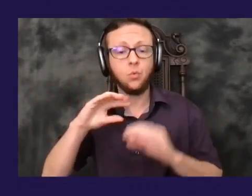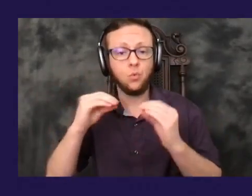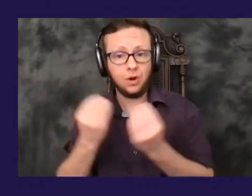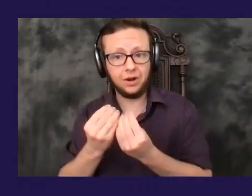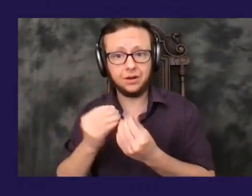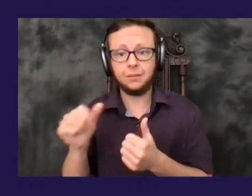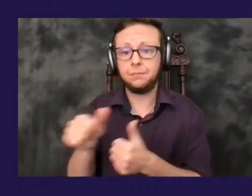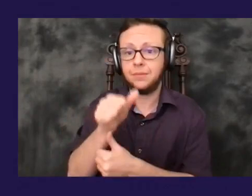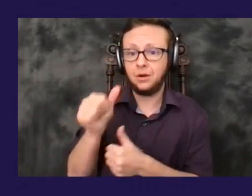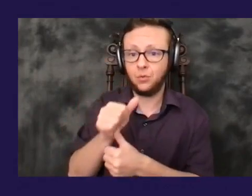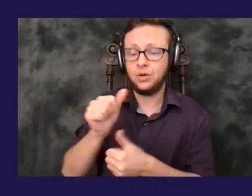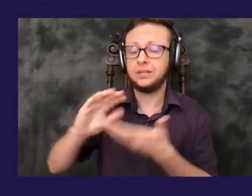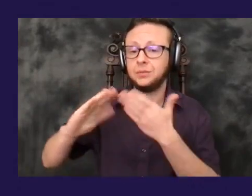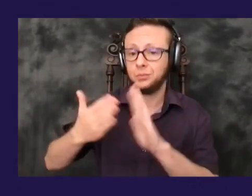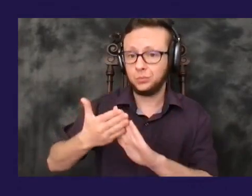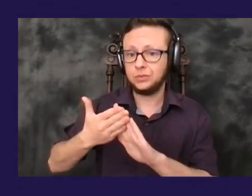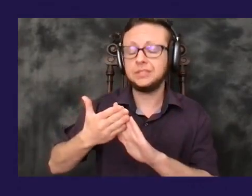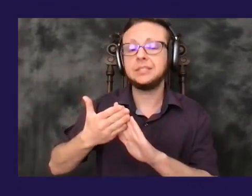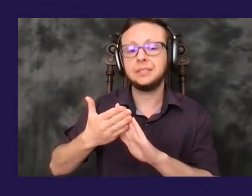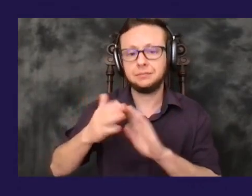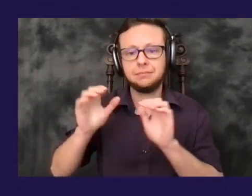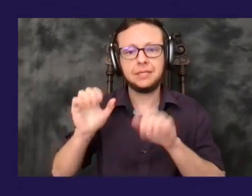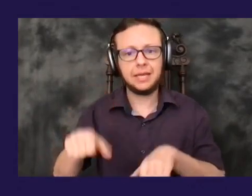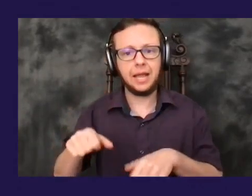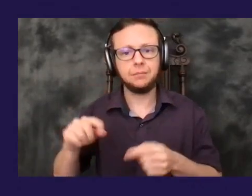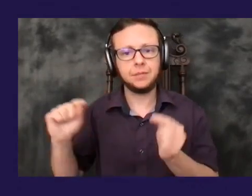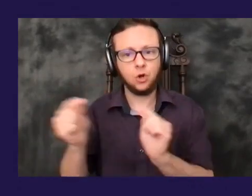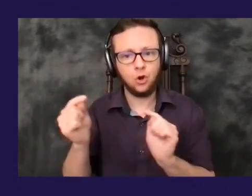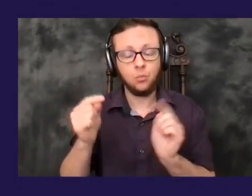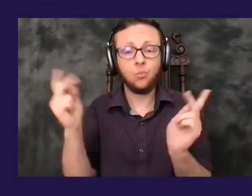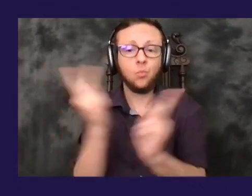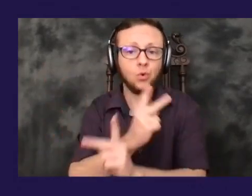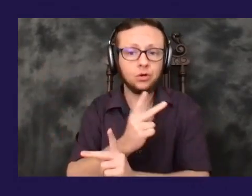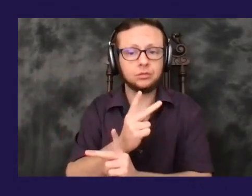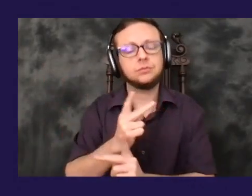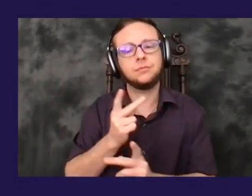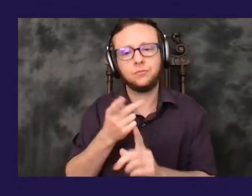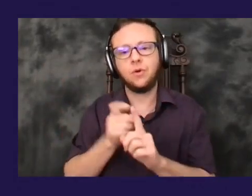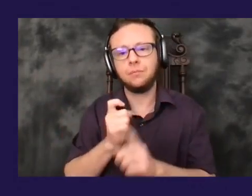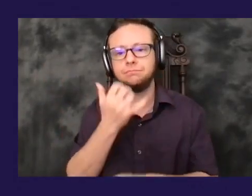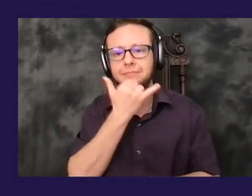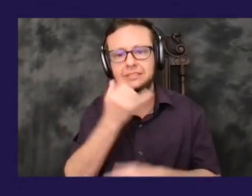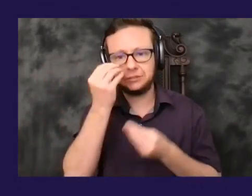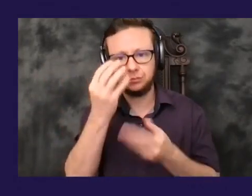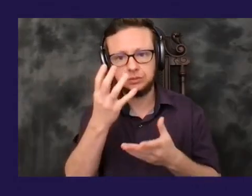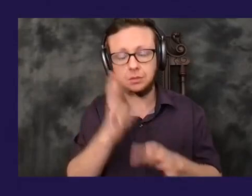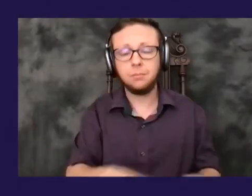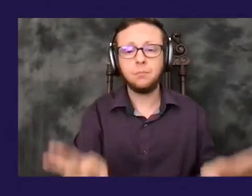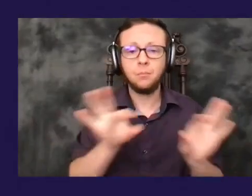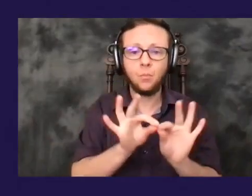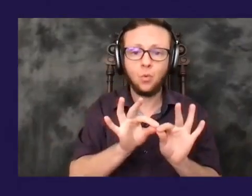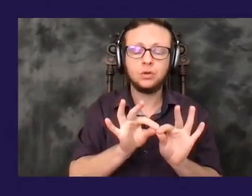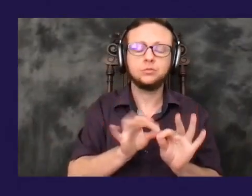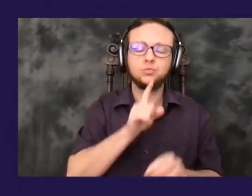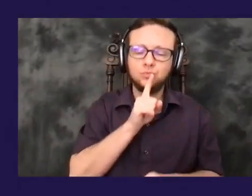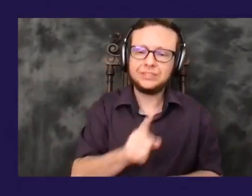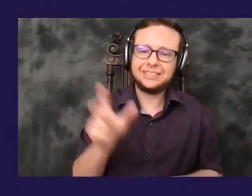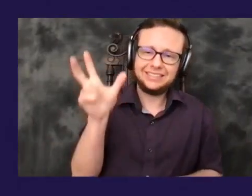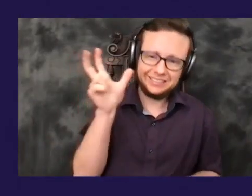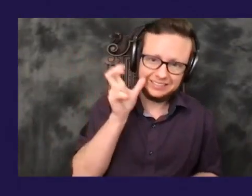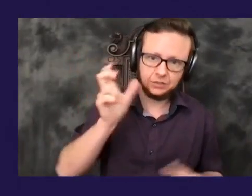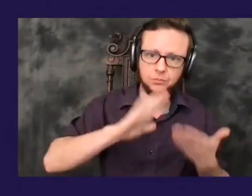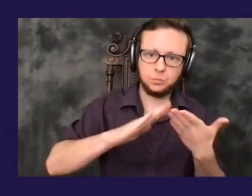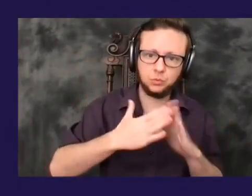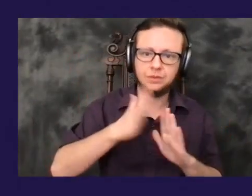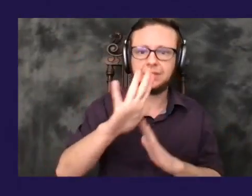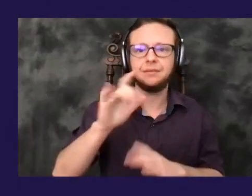prioritize communities that can be more harmed by misinformation. It is important to deeply listen to communities' needs and to respond to